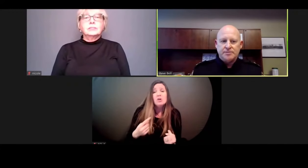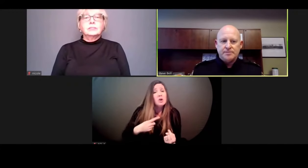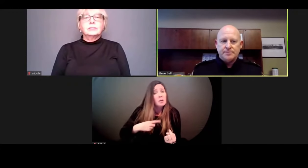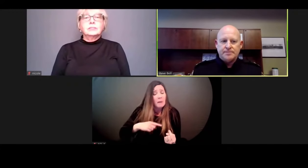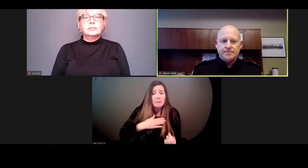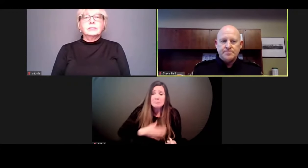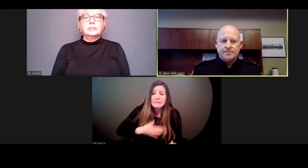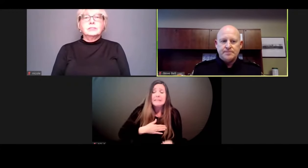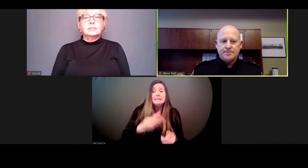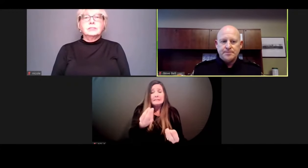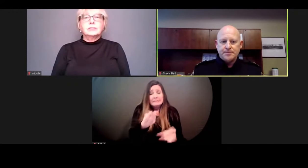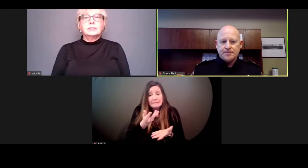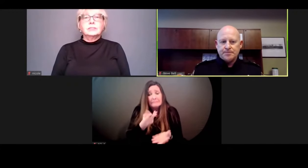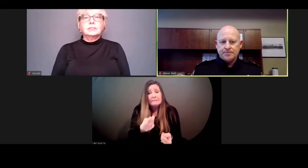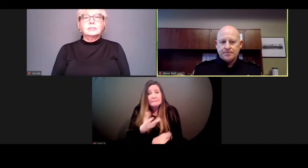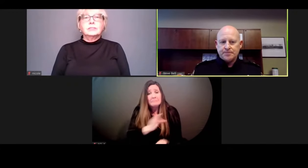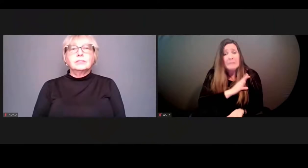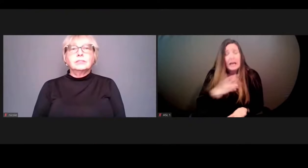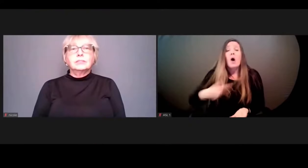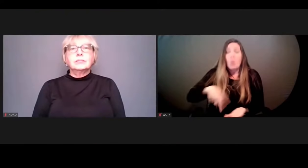investigation.